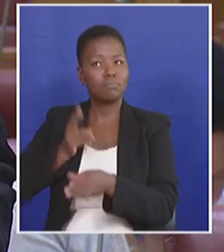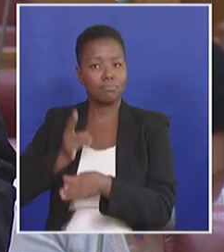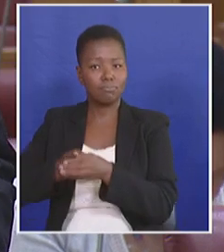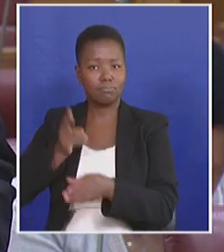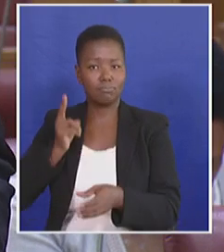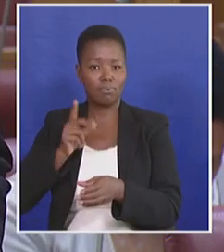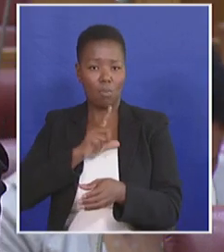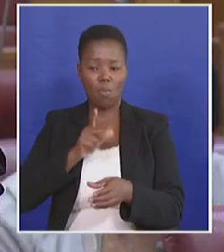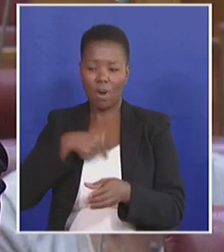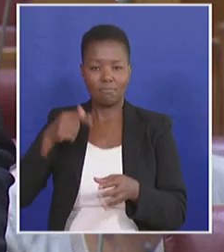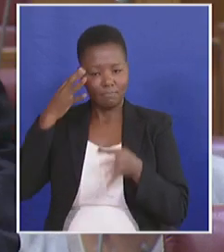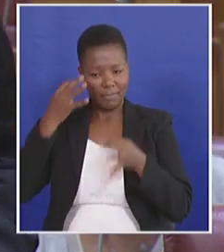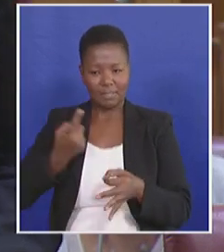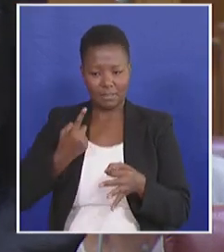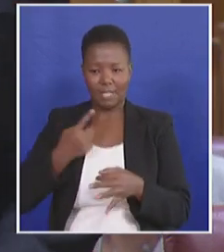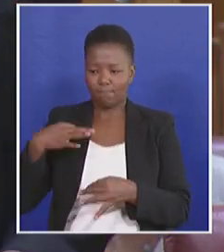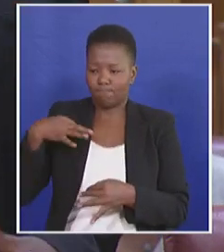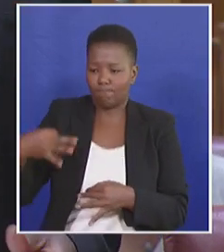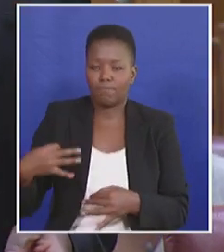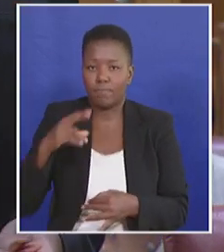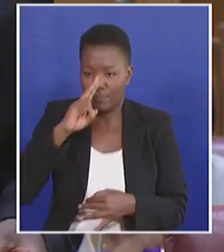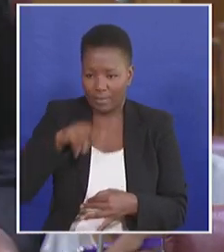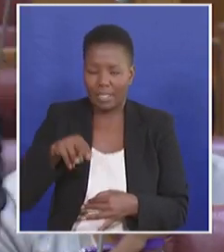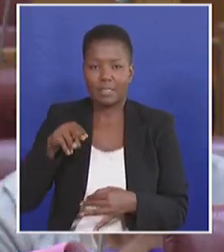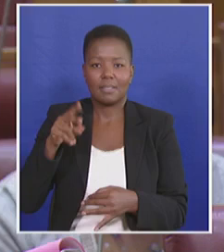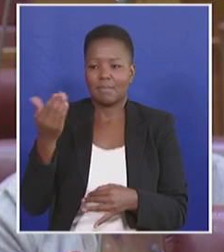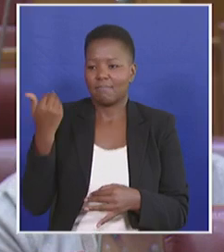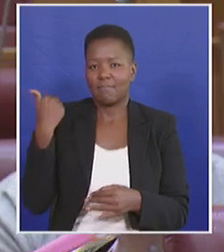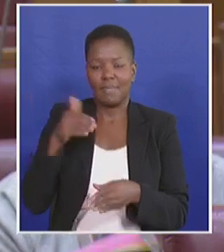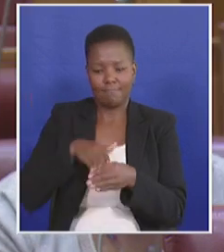to voluntary resignations, retirements, deaths, and other